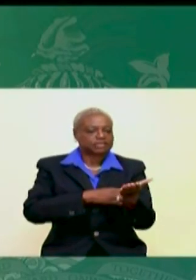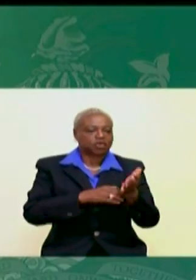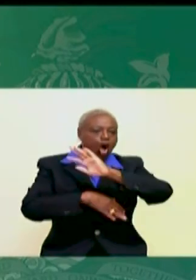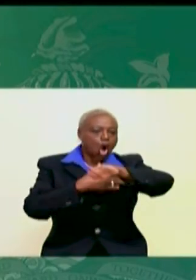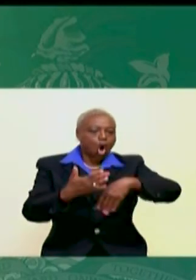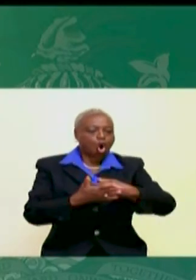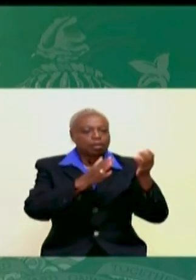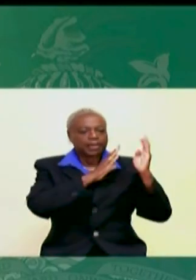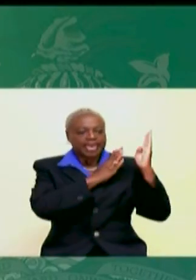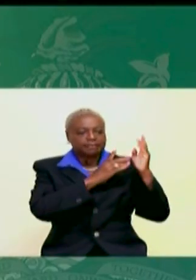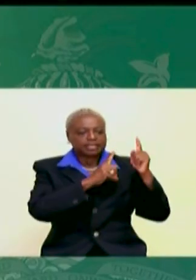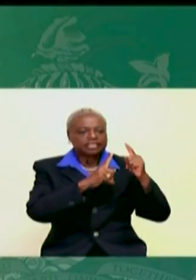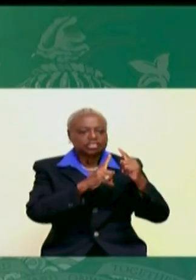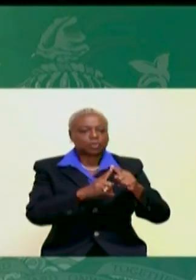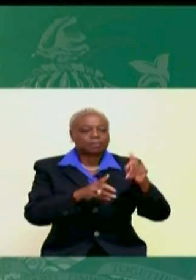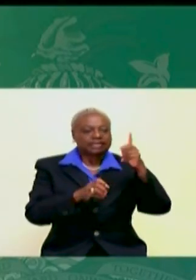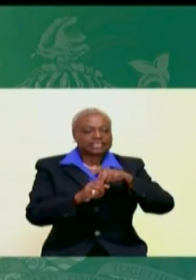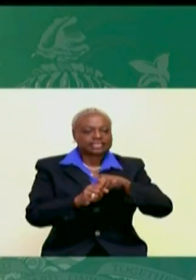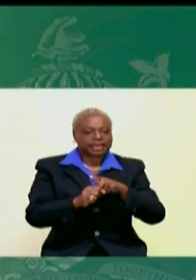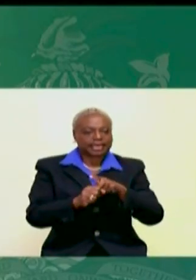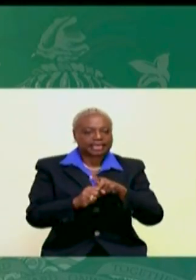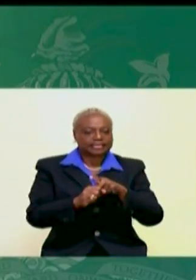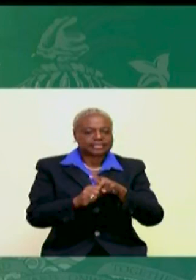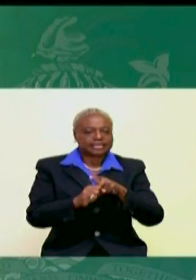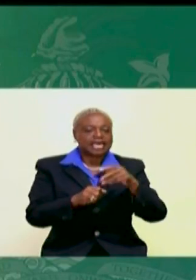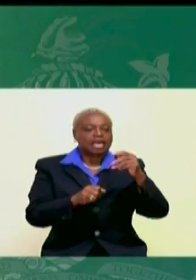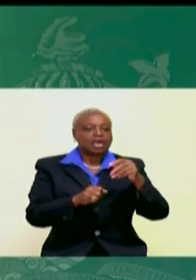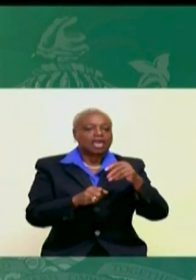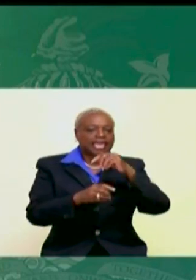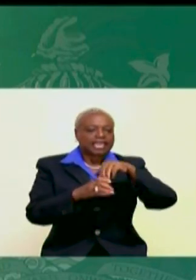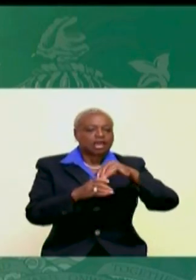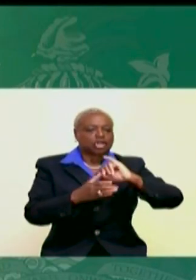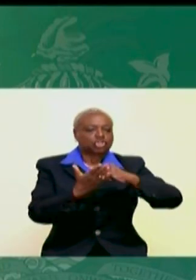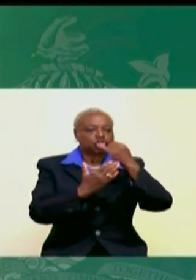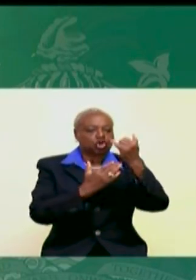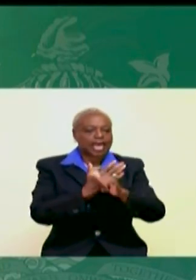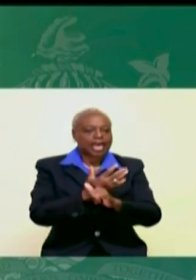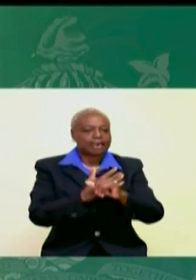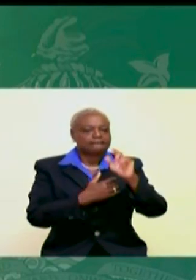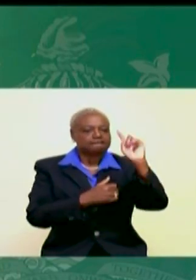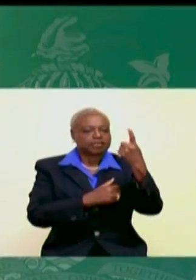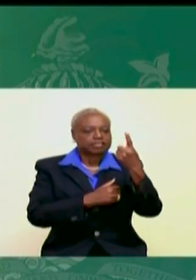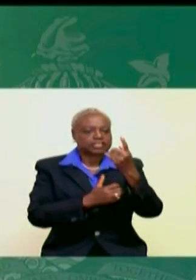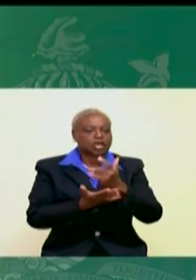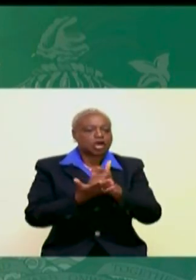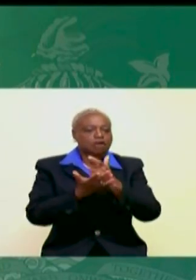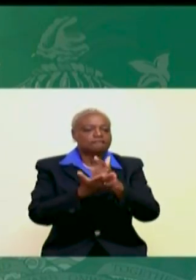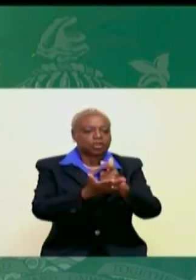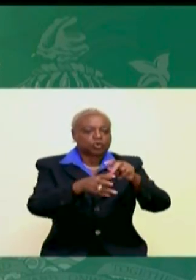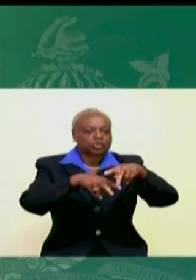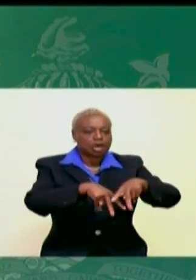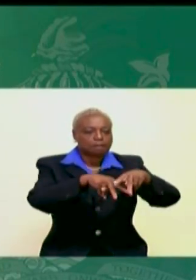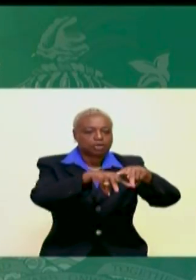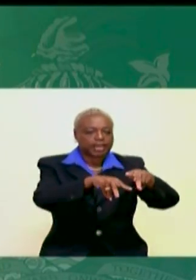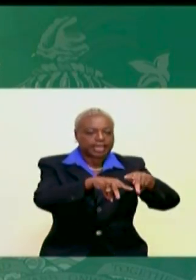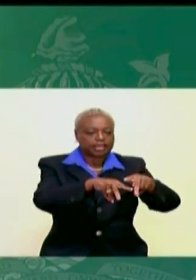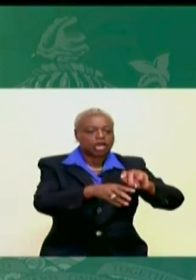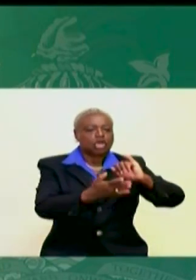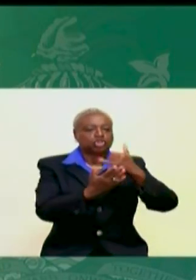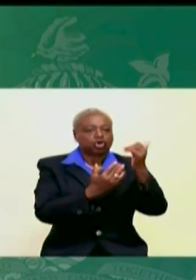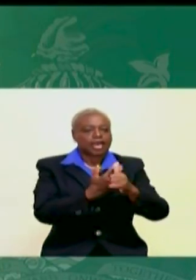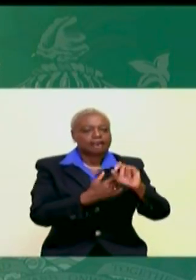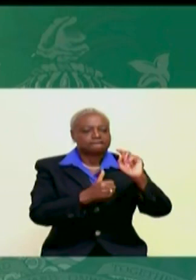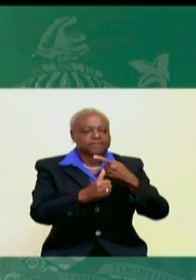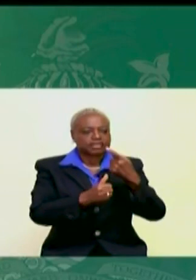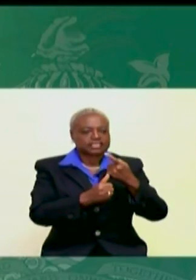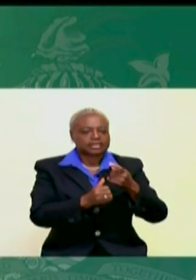and participate where possible. In our July 1st Flow Parade, July 1st Bahama Rock